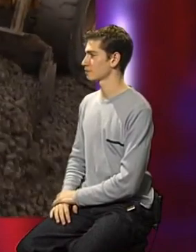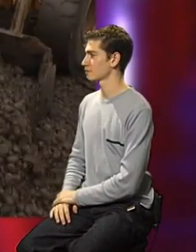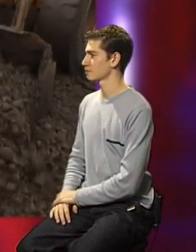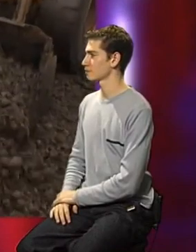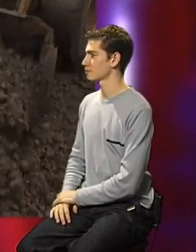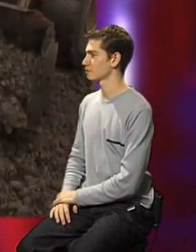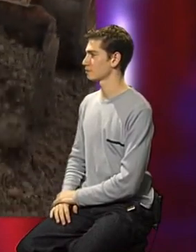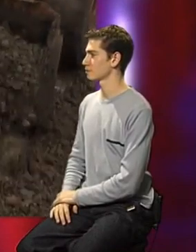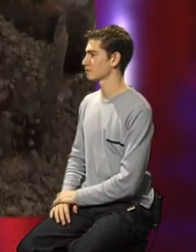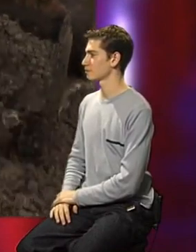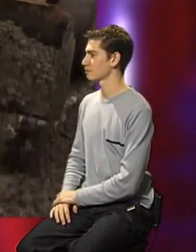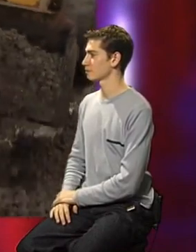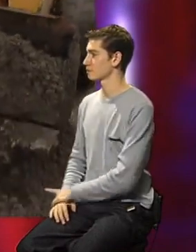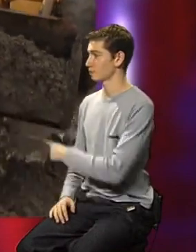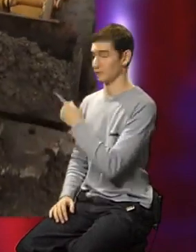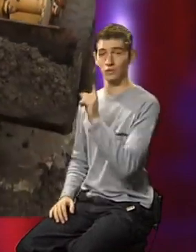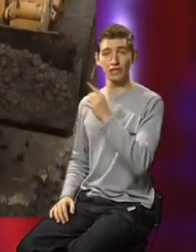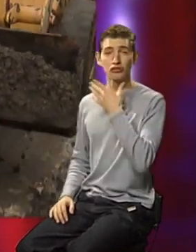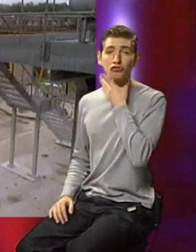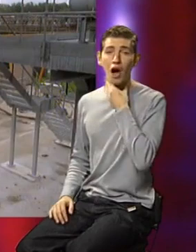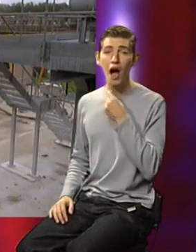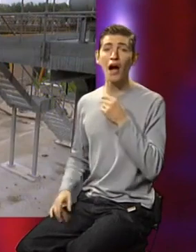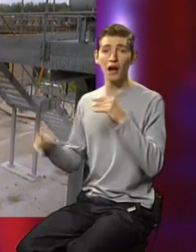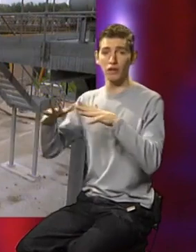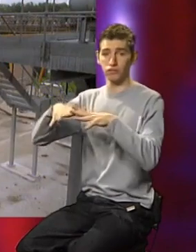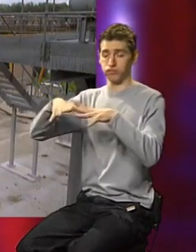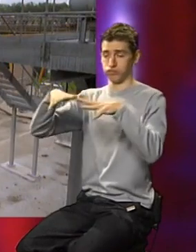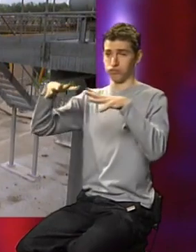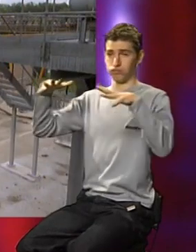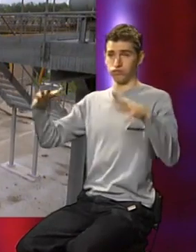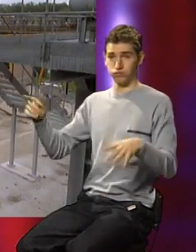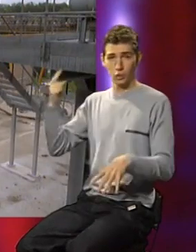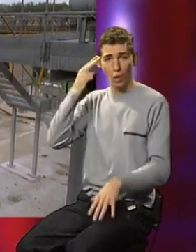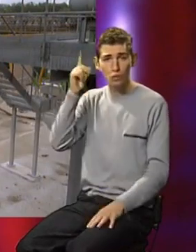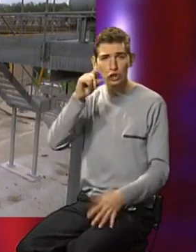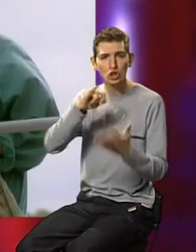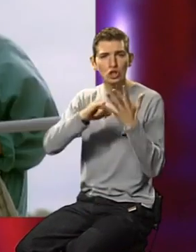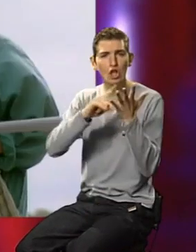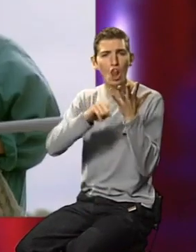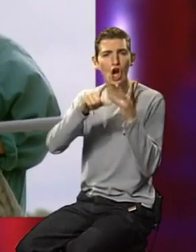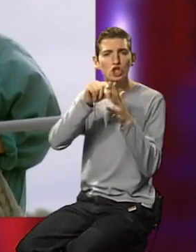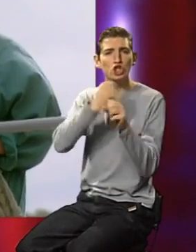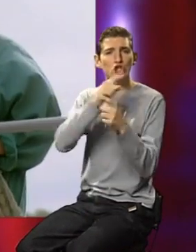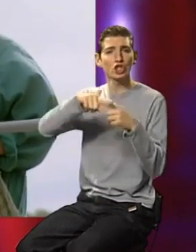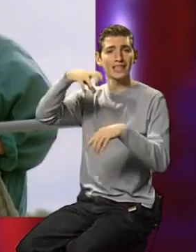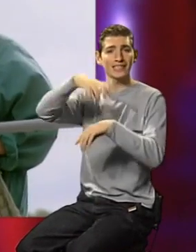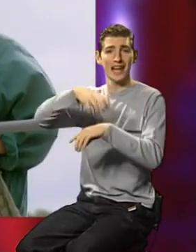It's dried and piled up here. It's called sludge cake.